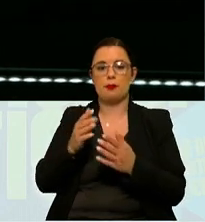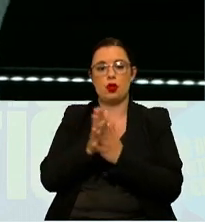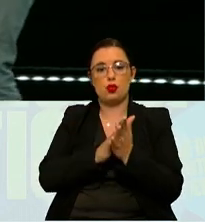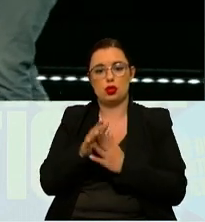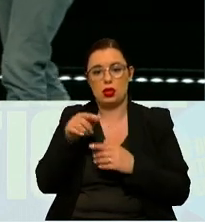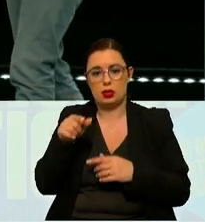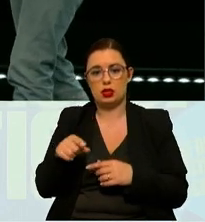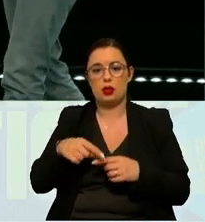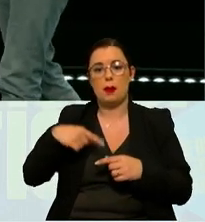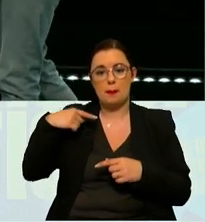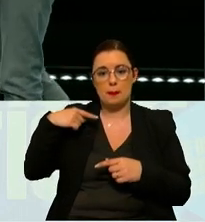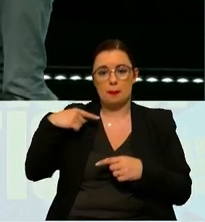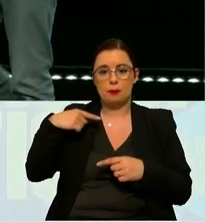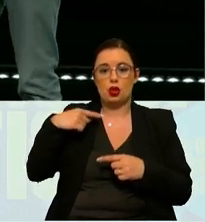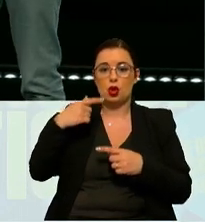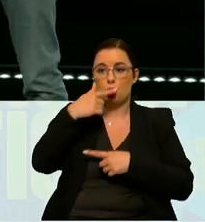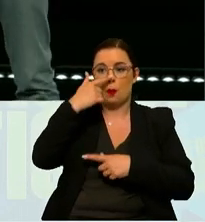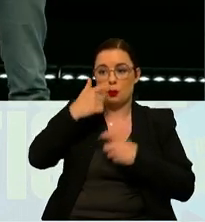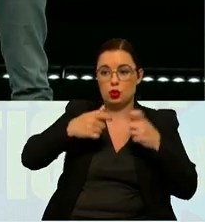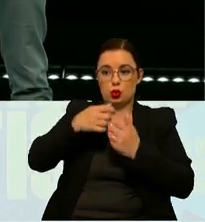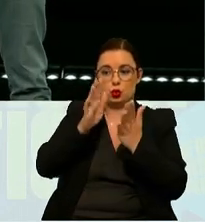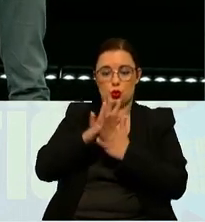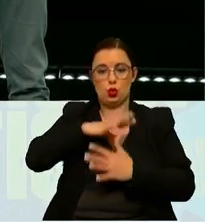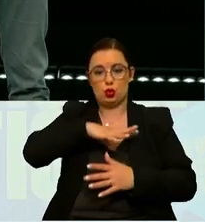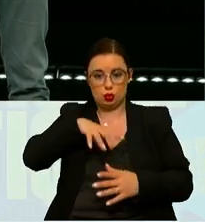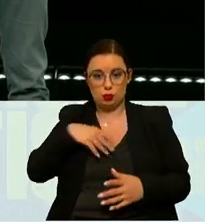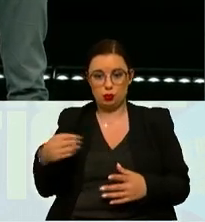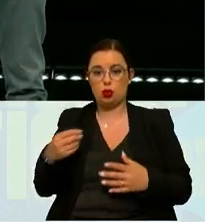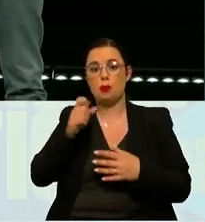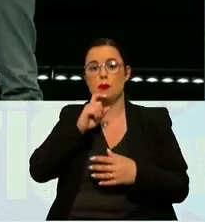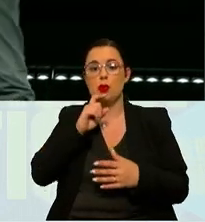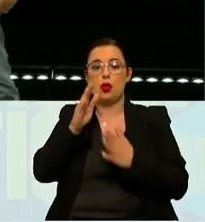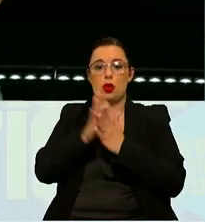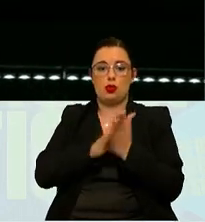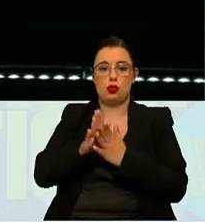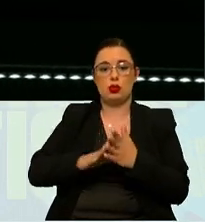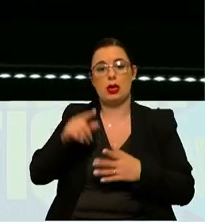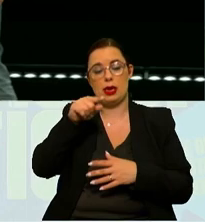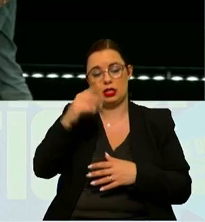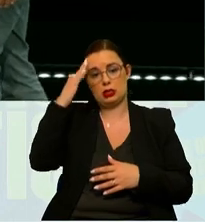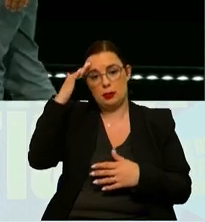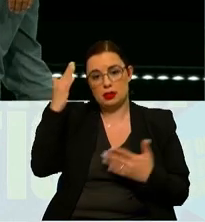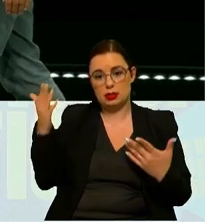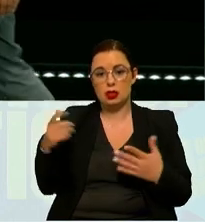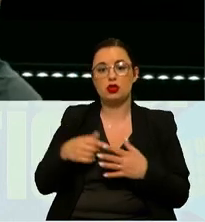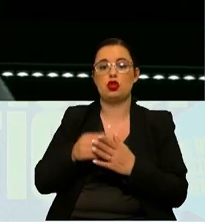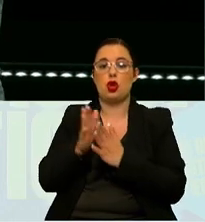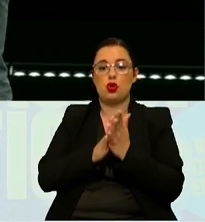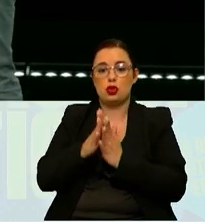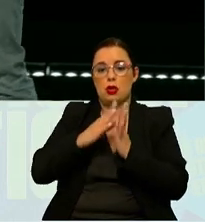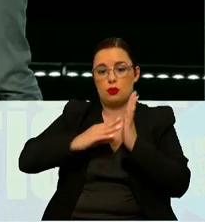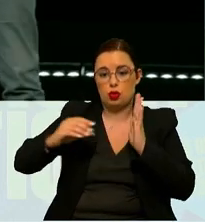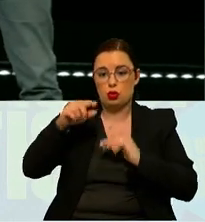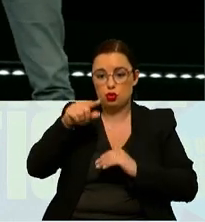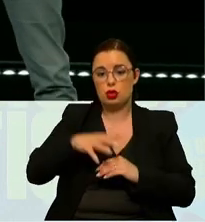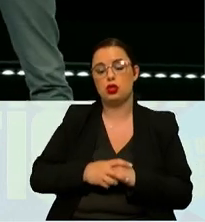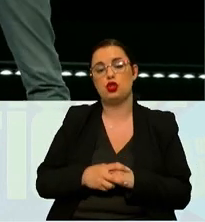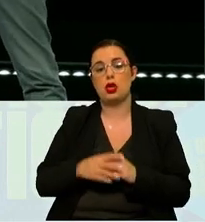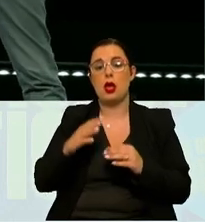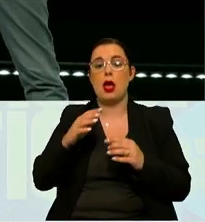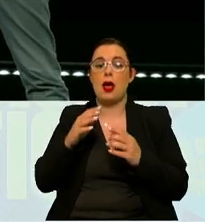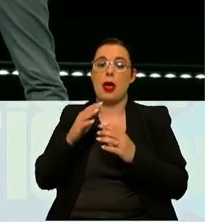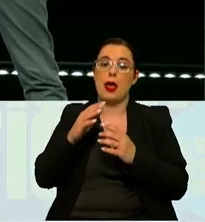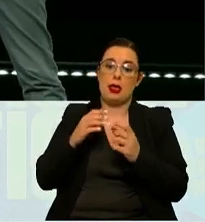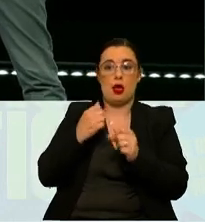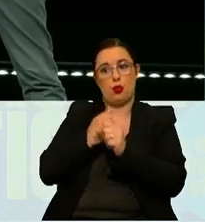so every developer in the world is actually able to use these new capabilities of these new models and apply them to their